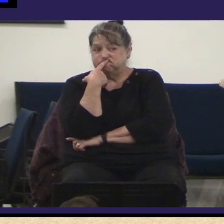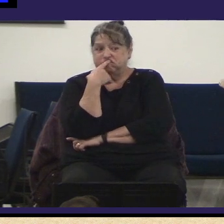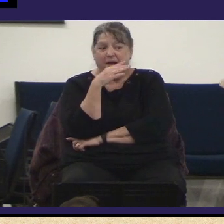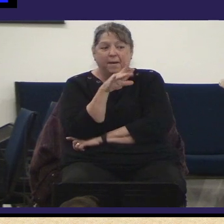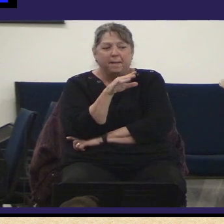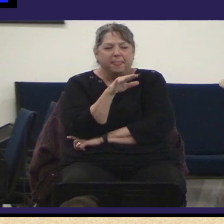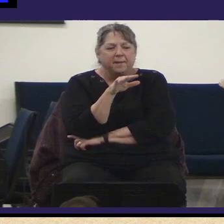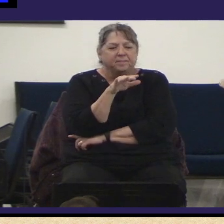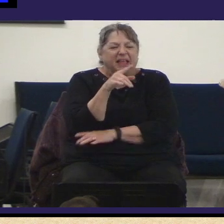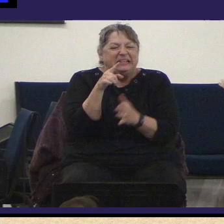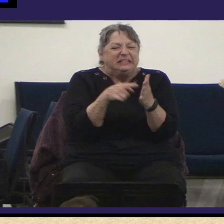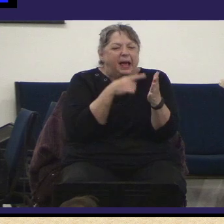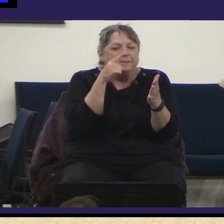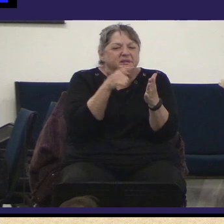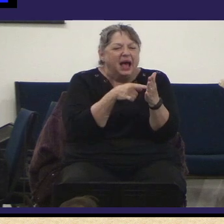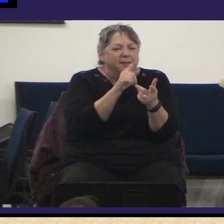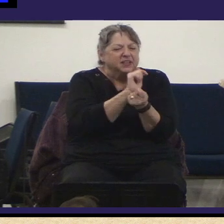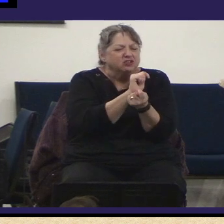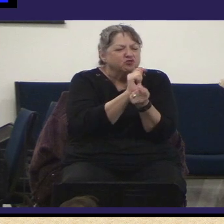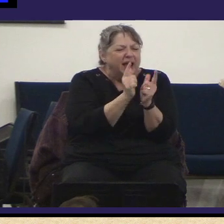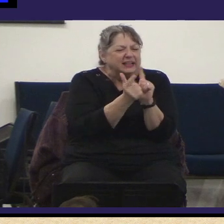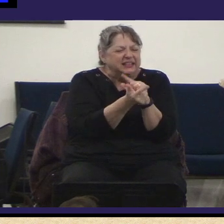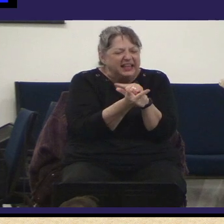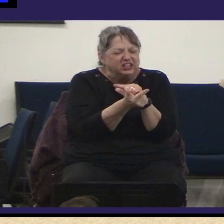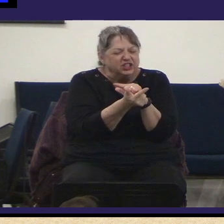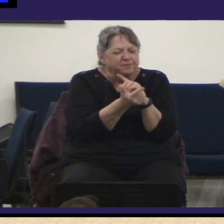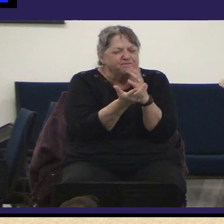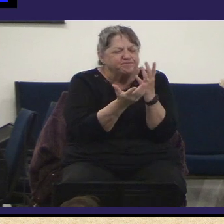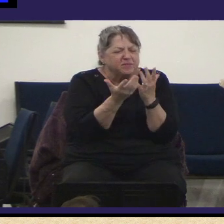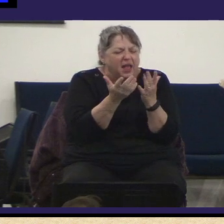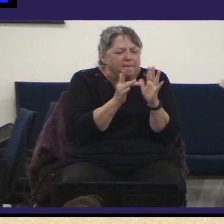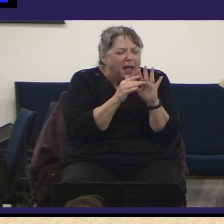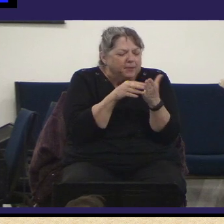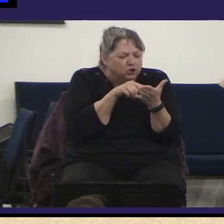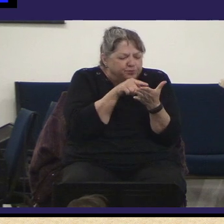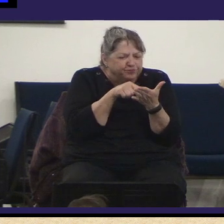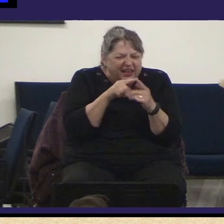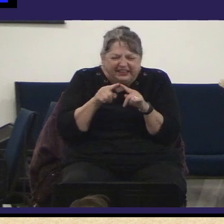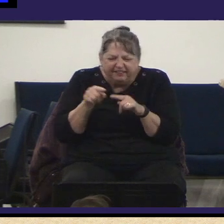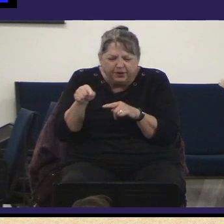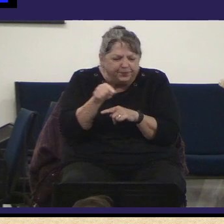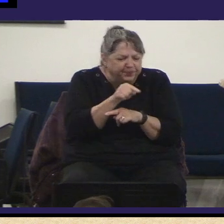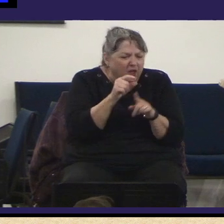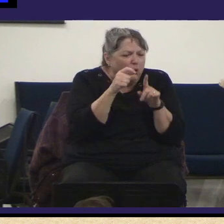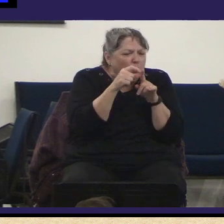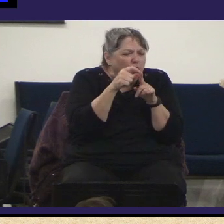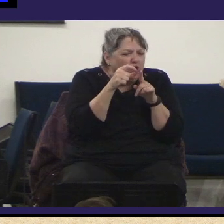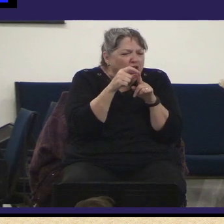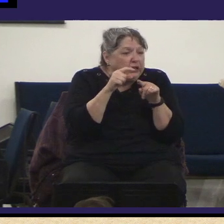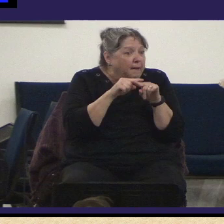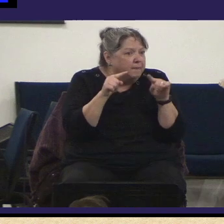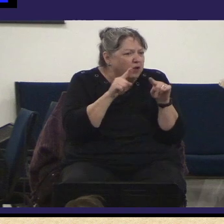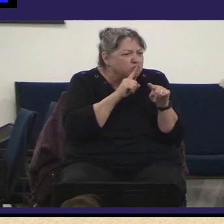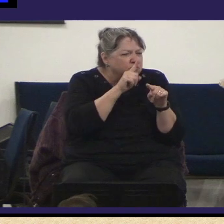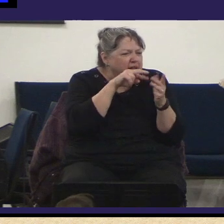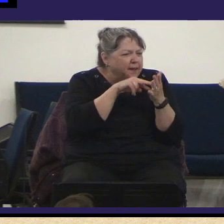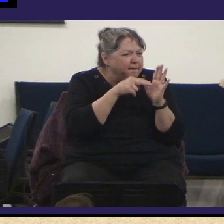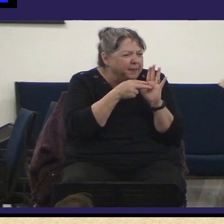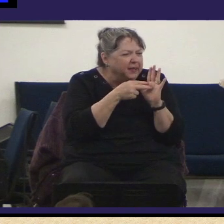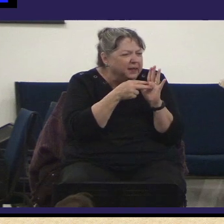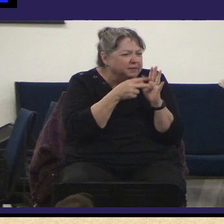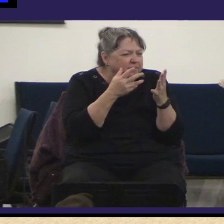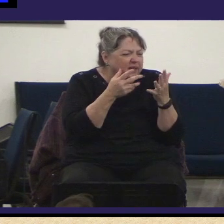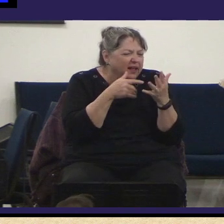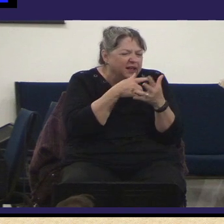the wording to the introduction of the first three pieces and the wording to the introduction of the last three pieces.